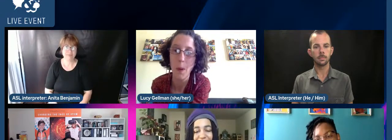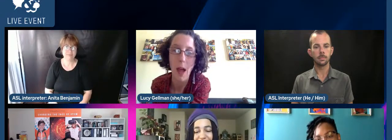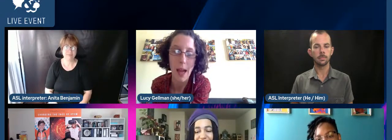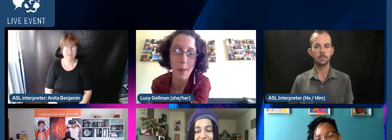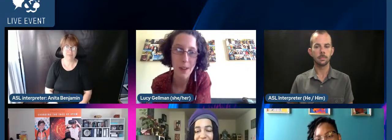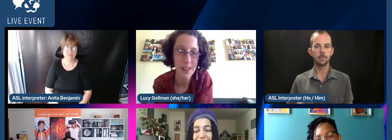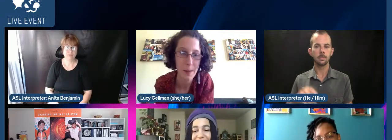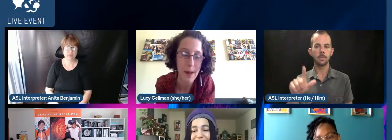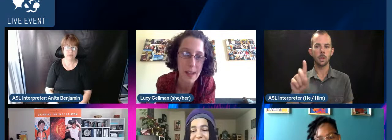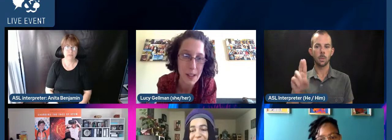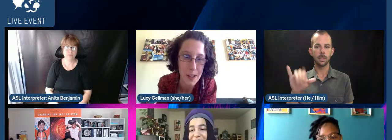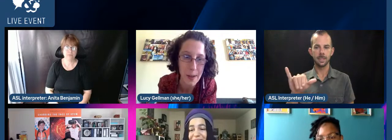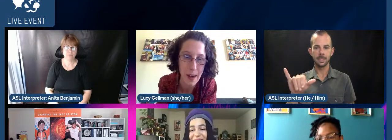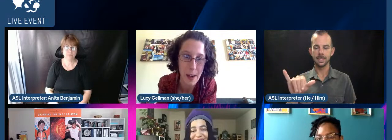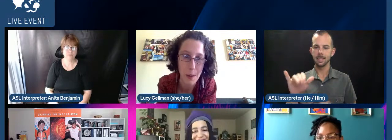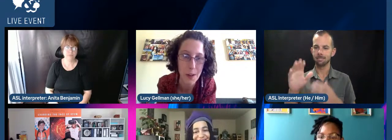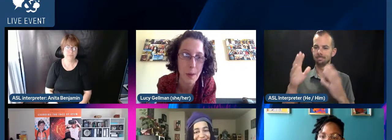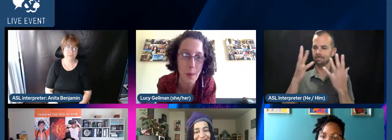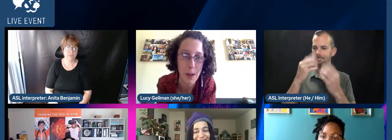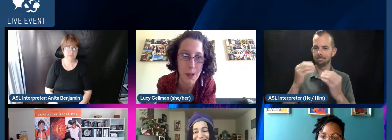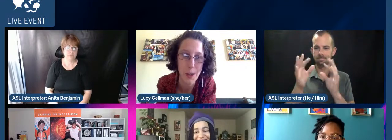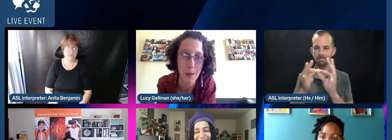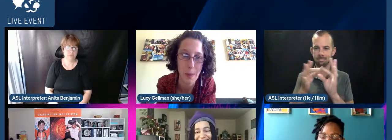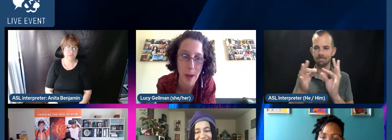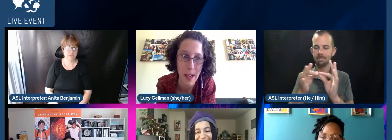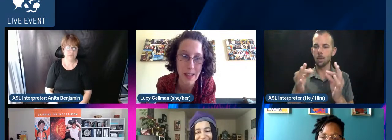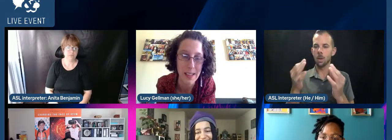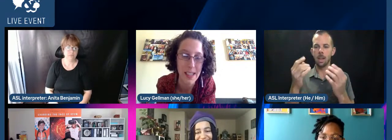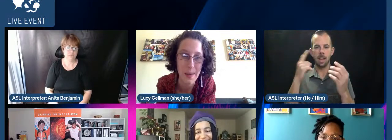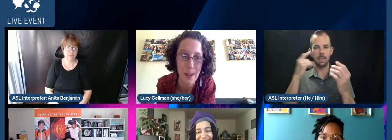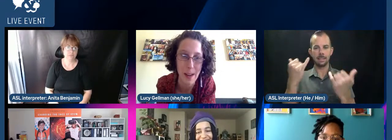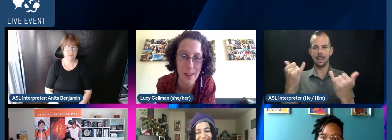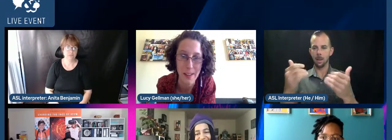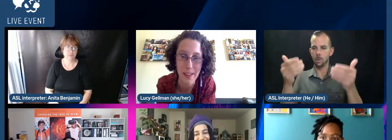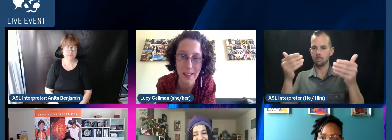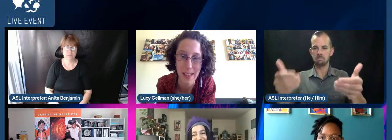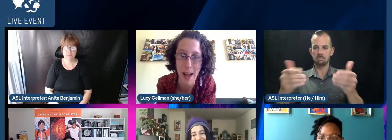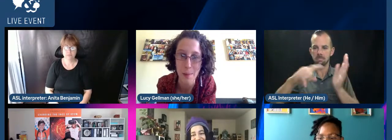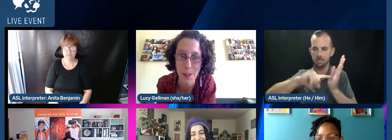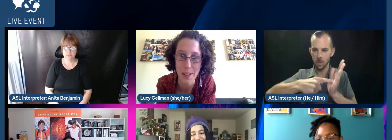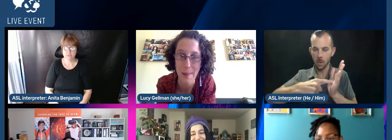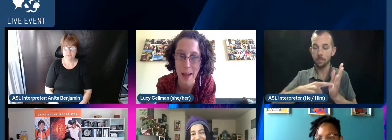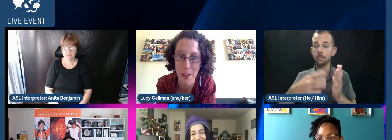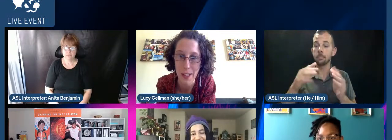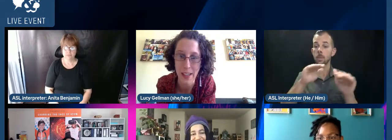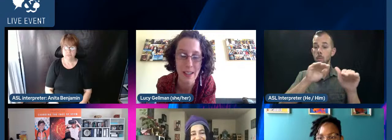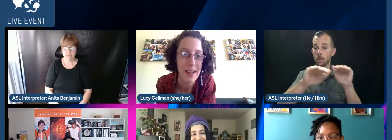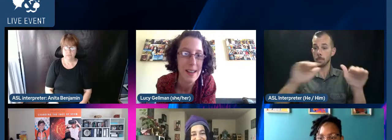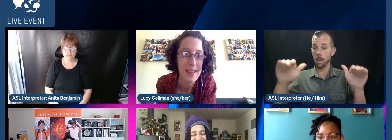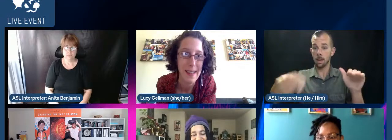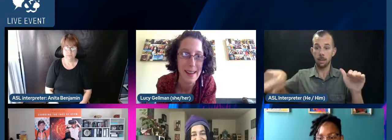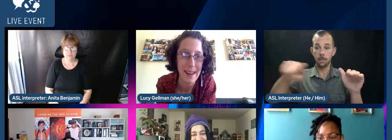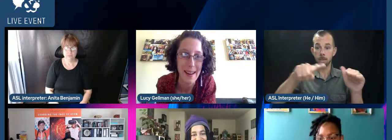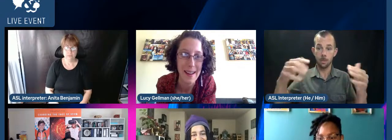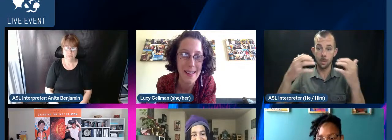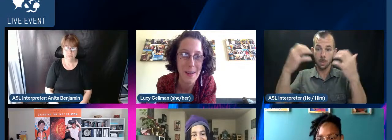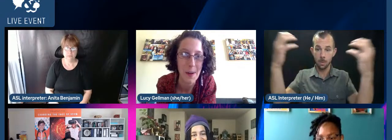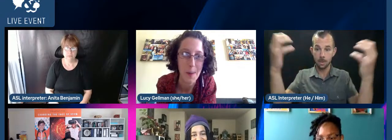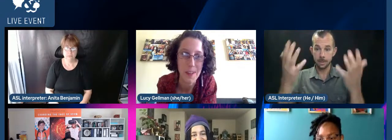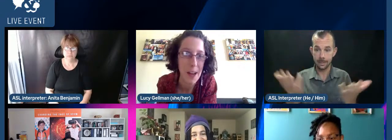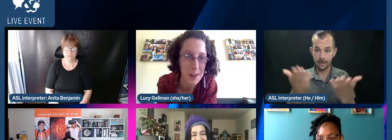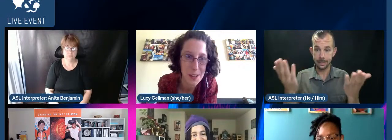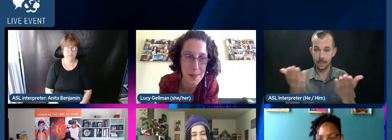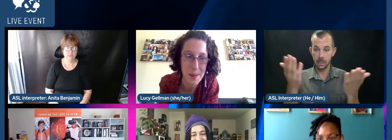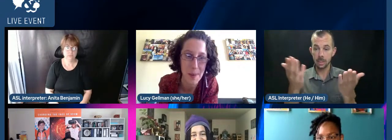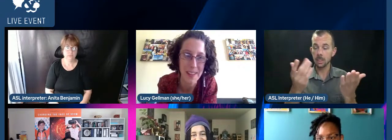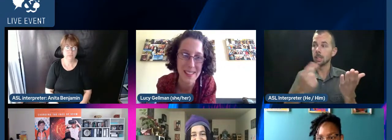Beautiful. Well, I want to get right into it. I also want to remind anyone out there listening, I'm just imagining that there